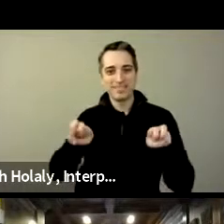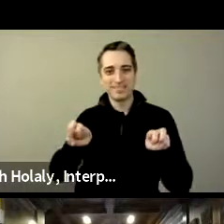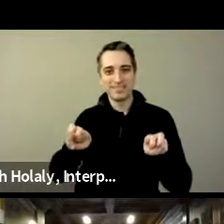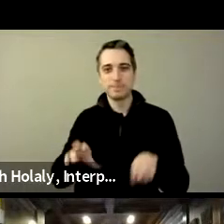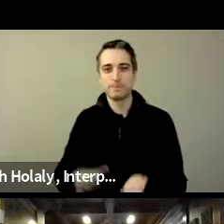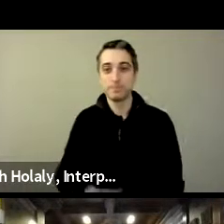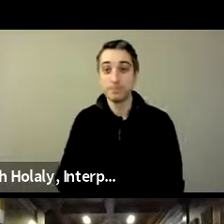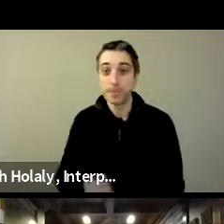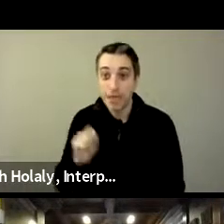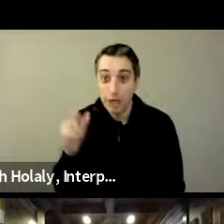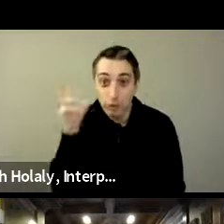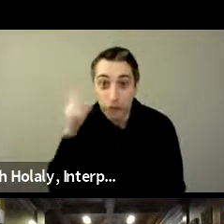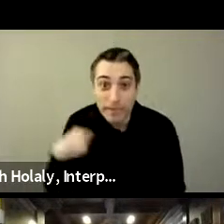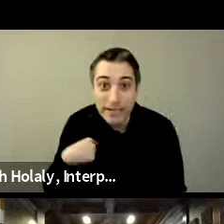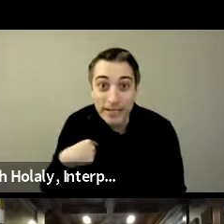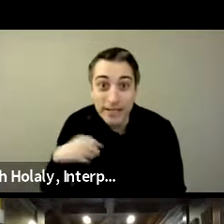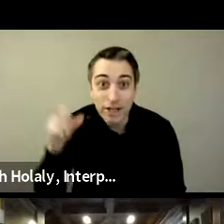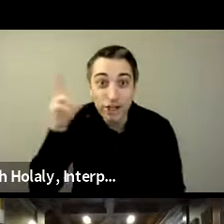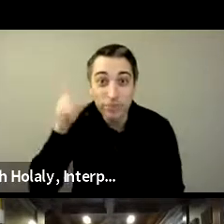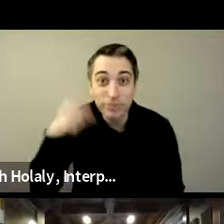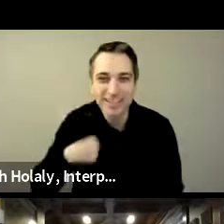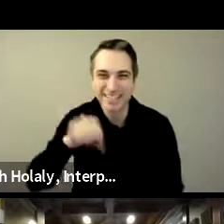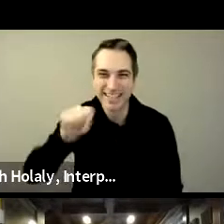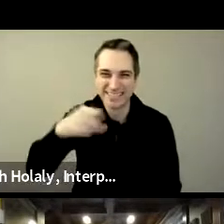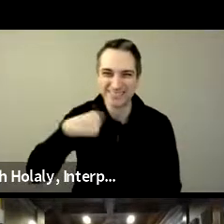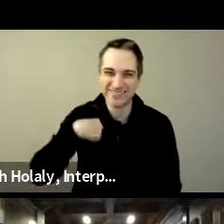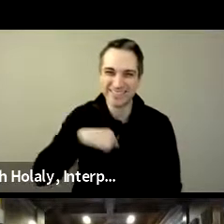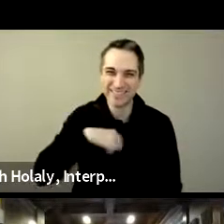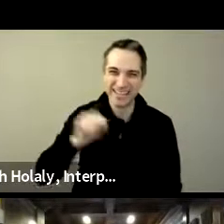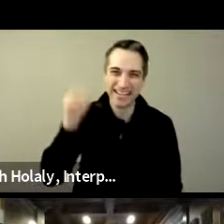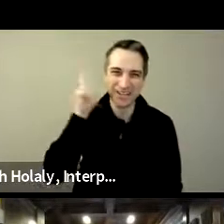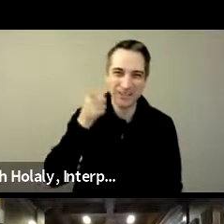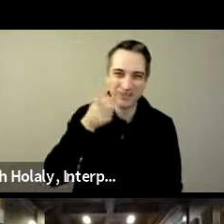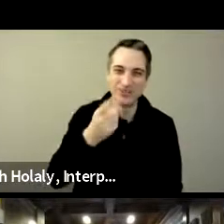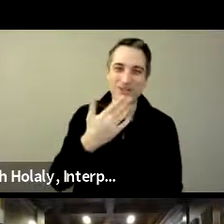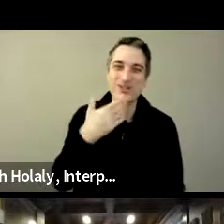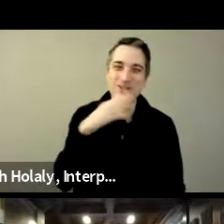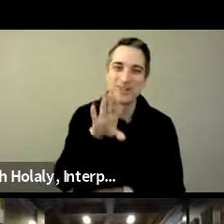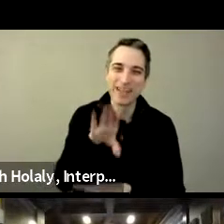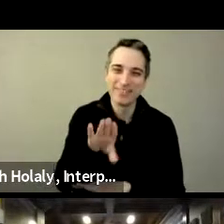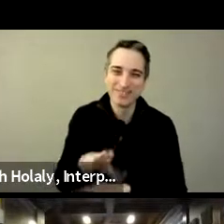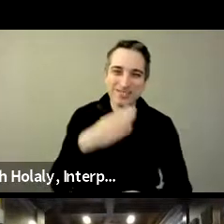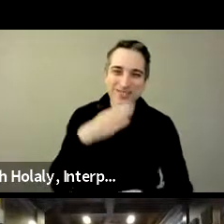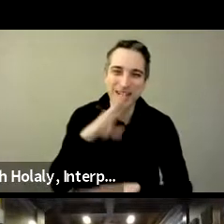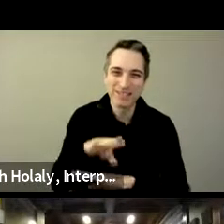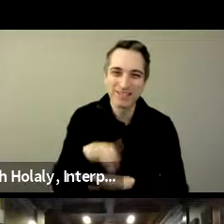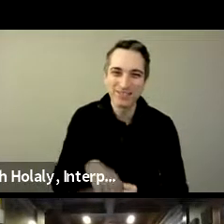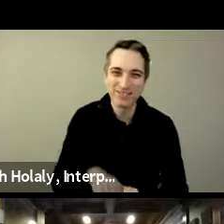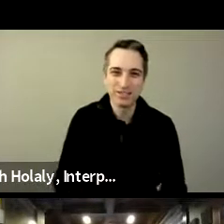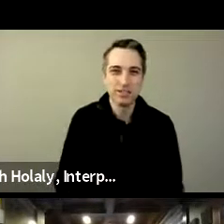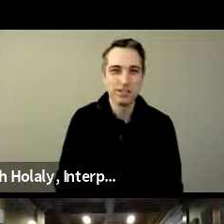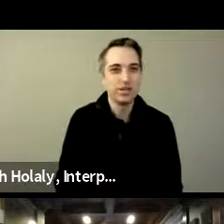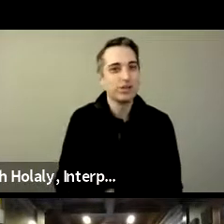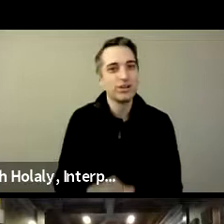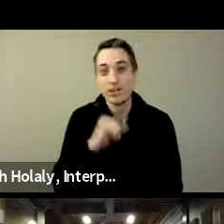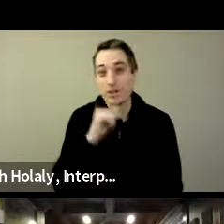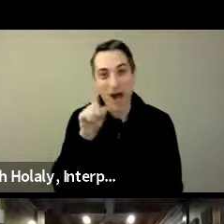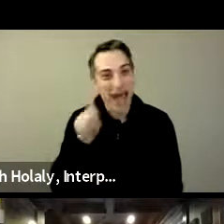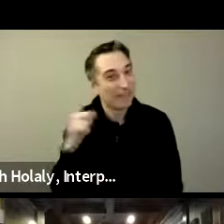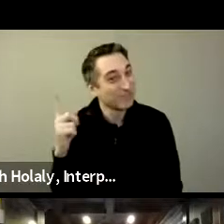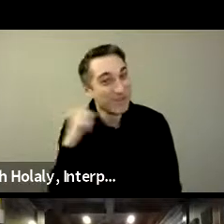Sanford. Can you hear me? Can you hear me? Yes, we can. Good afternoon. Good afternoon. You won't have to hear me for much